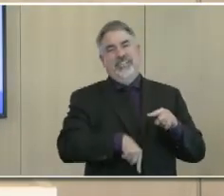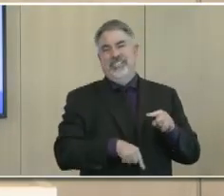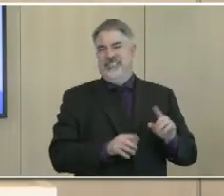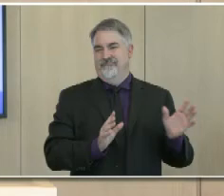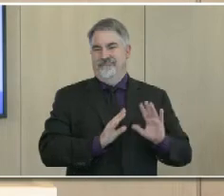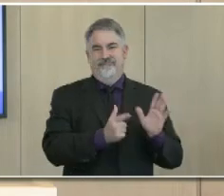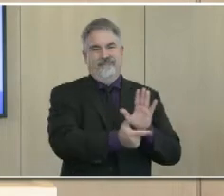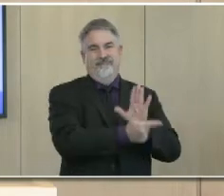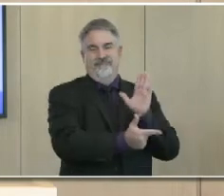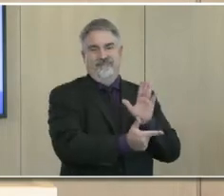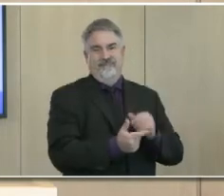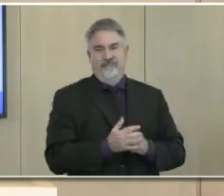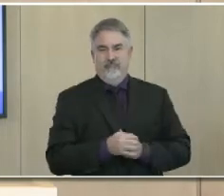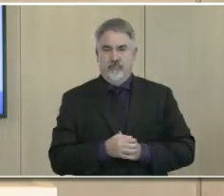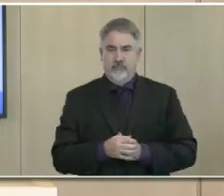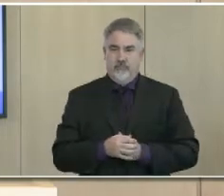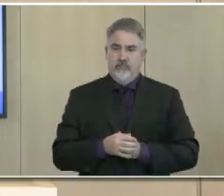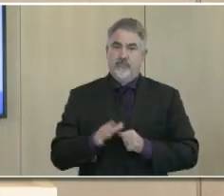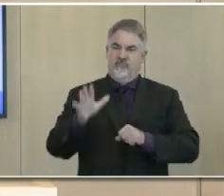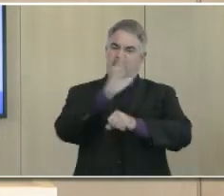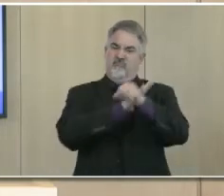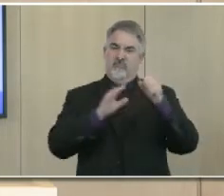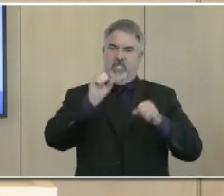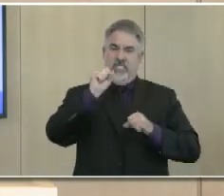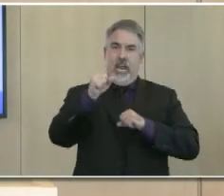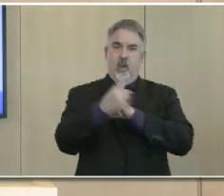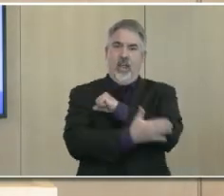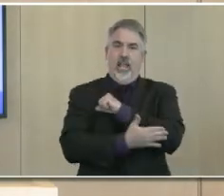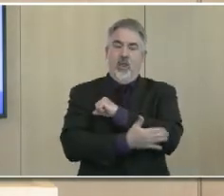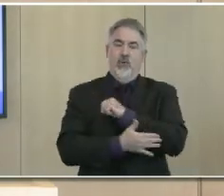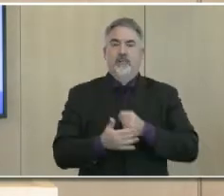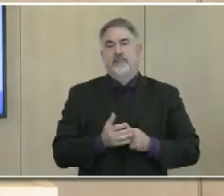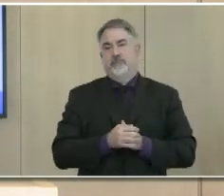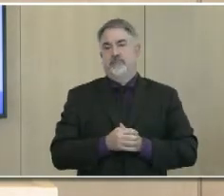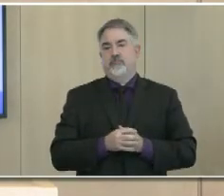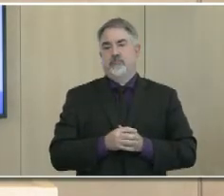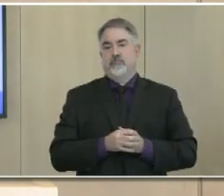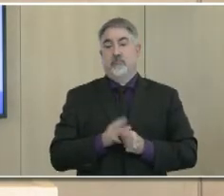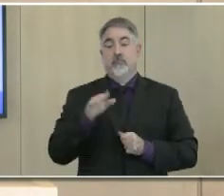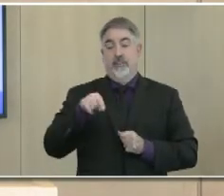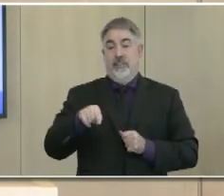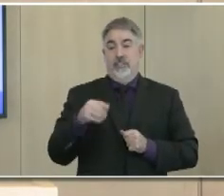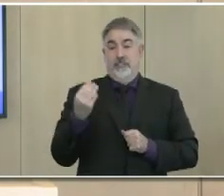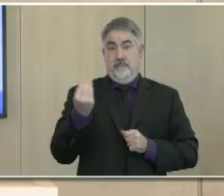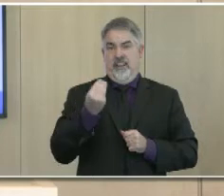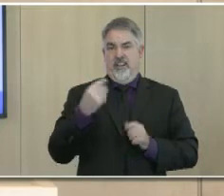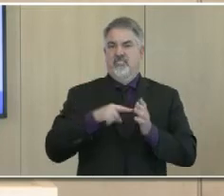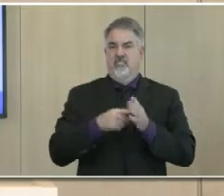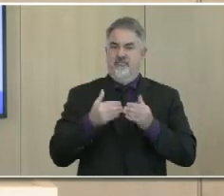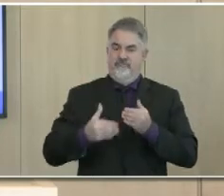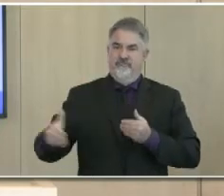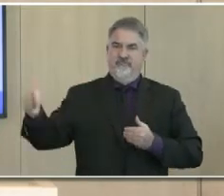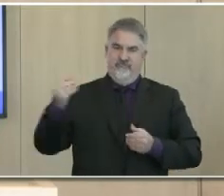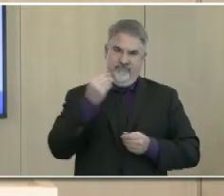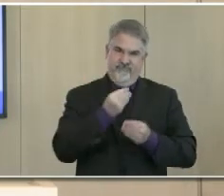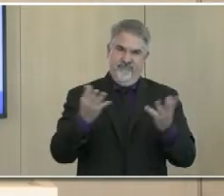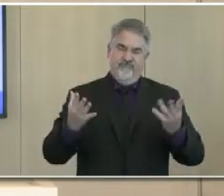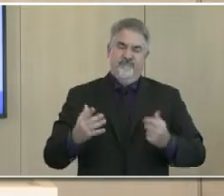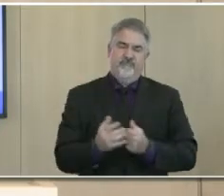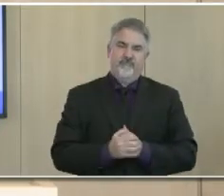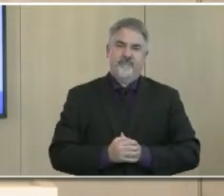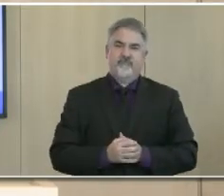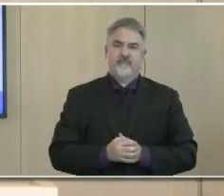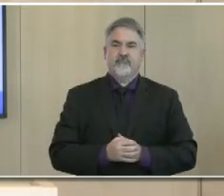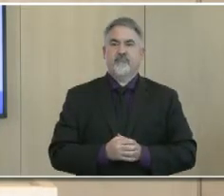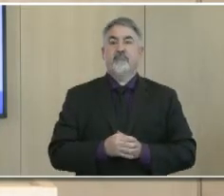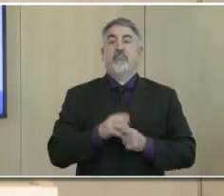prohibited county-wide. That goes in effect Monday at midnight. With those three orders